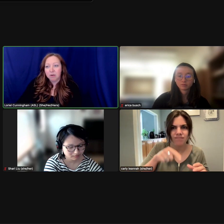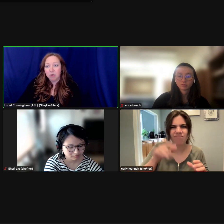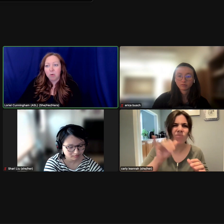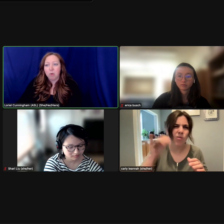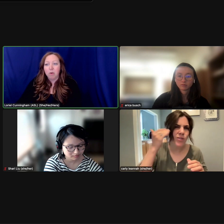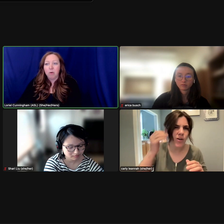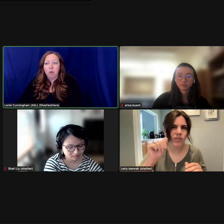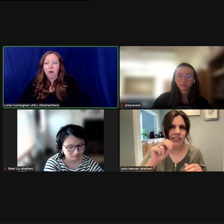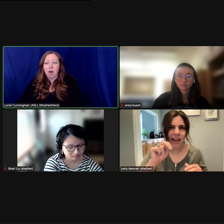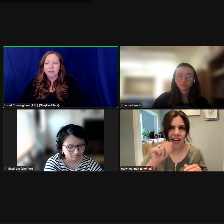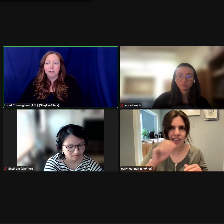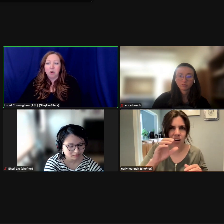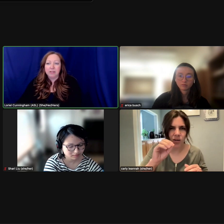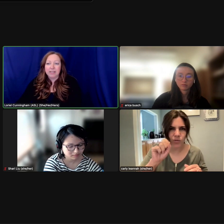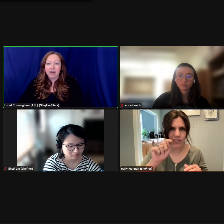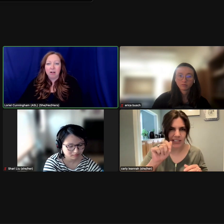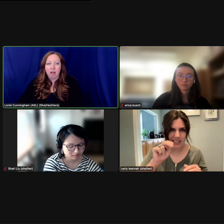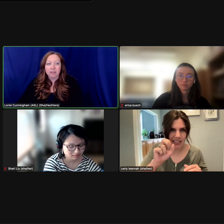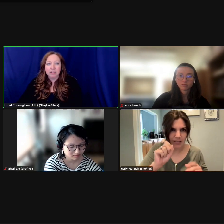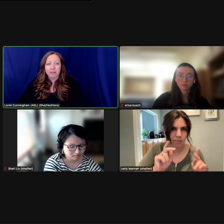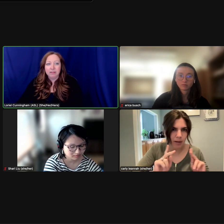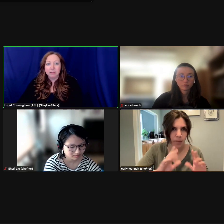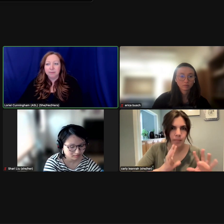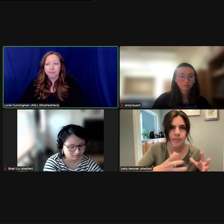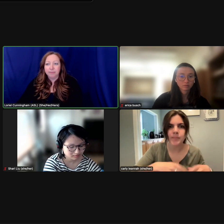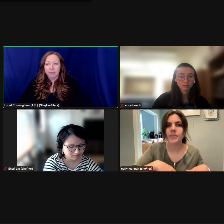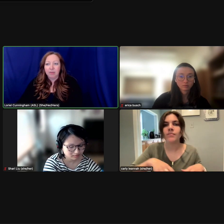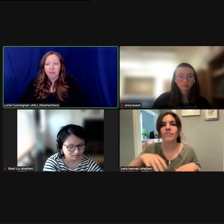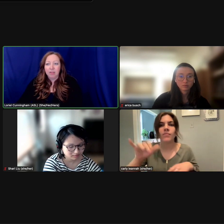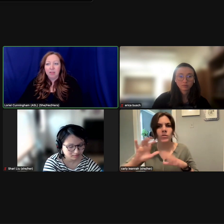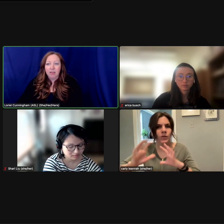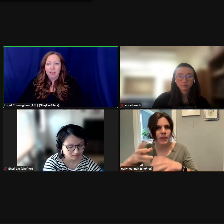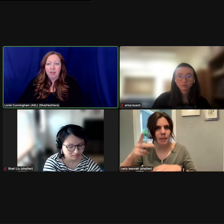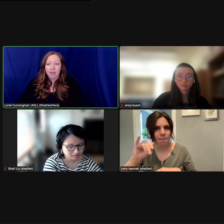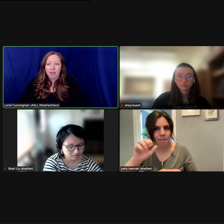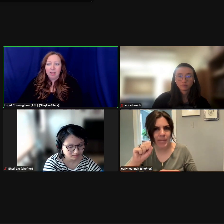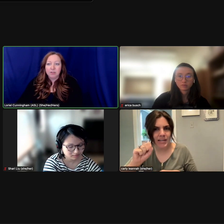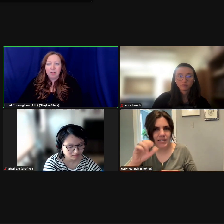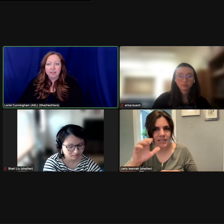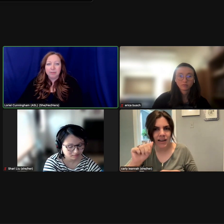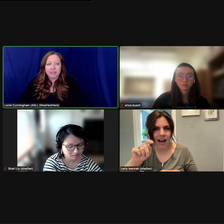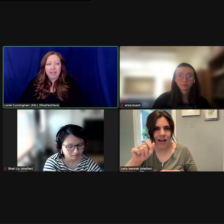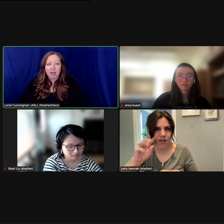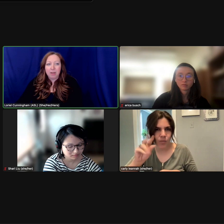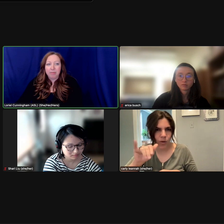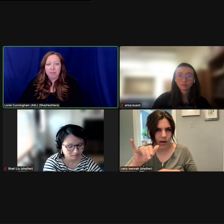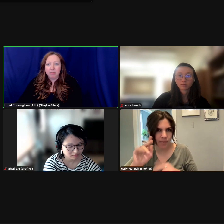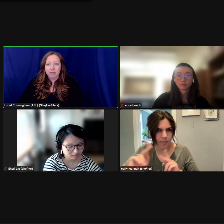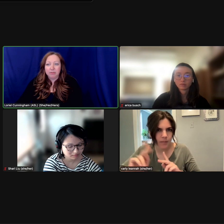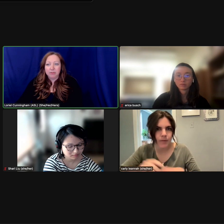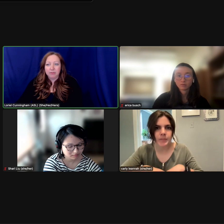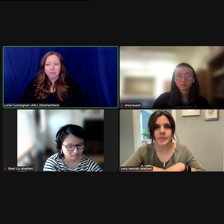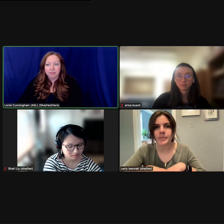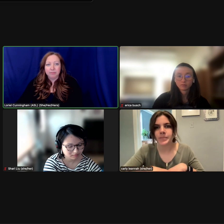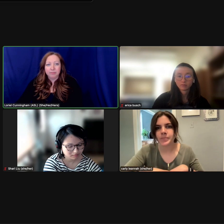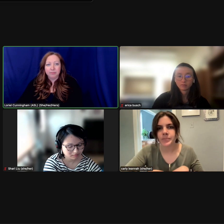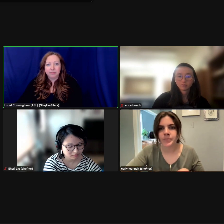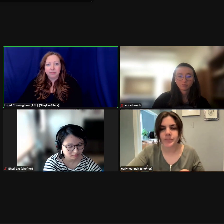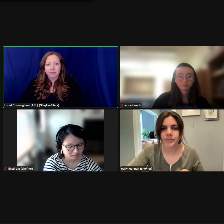Nahachitang, or also known as the Anacostions, as well as the Piscataway